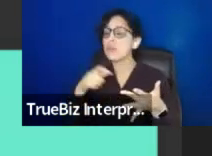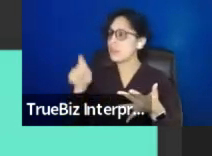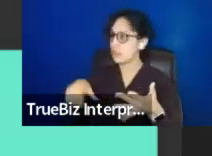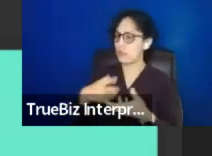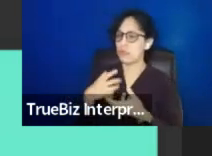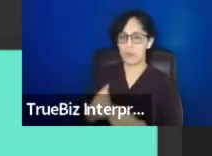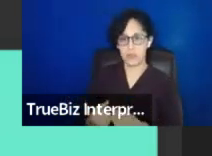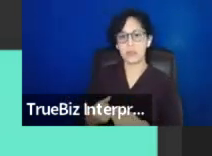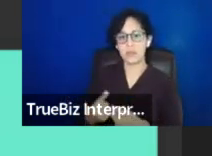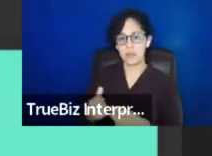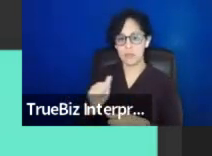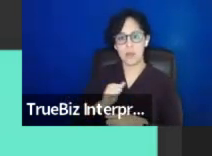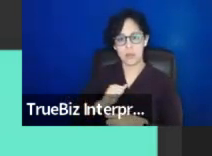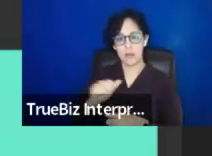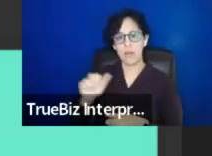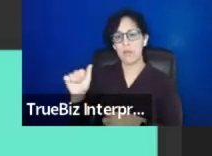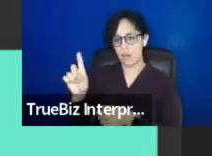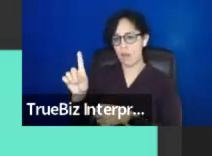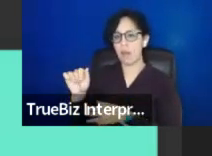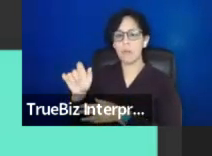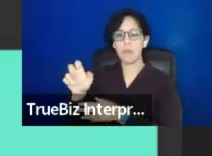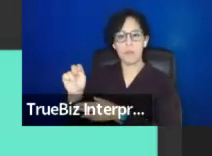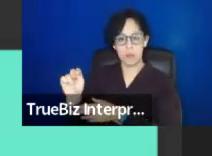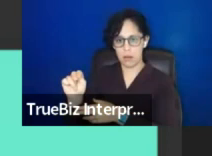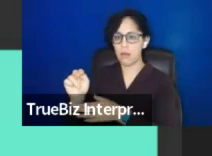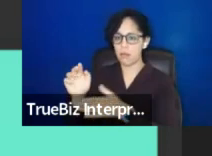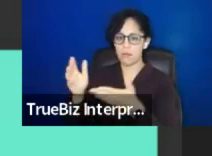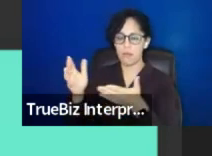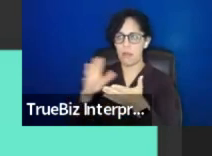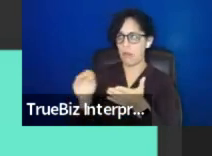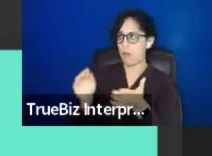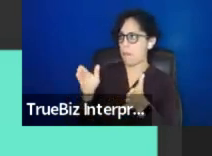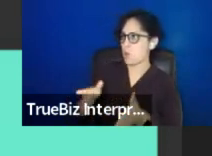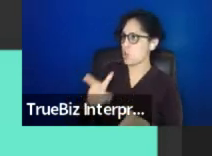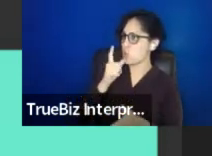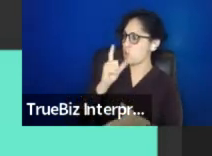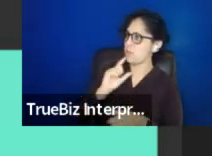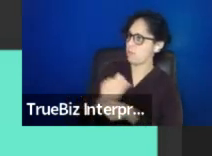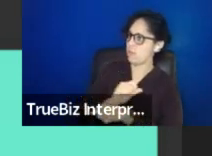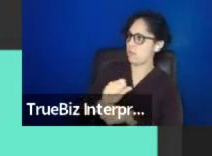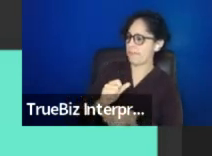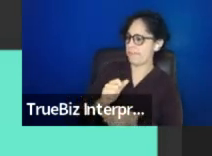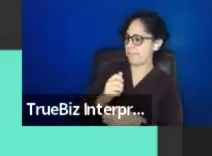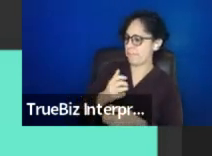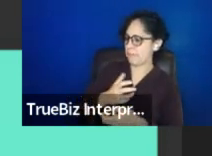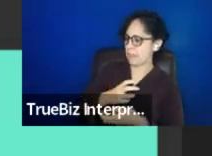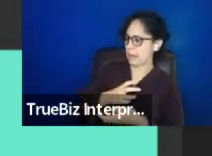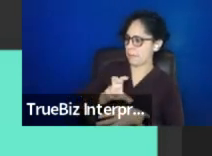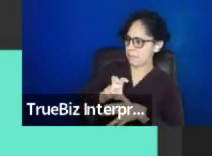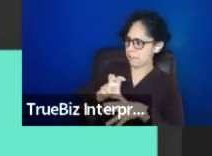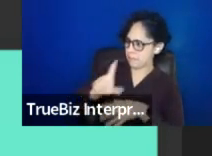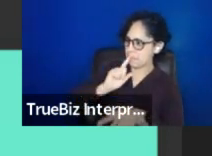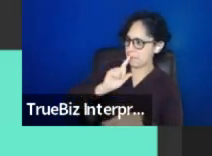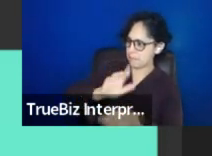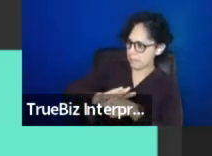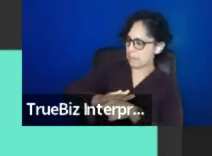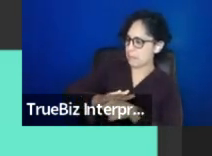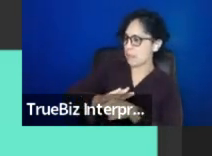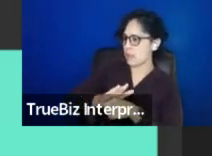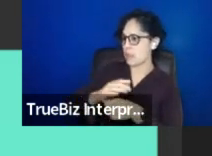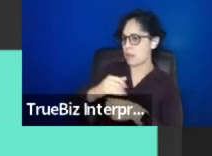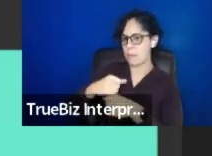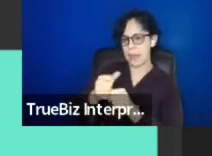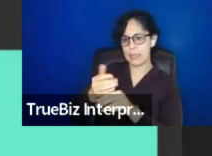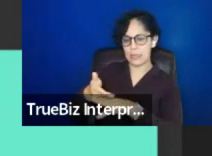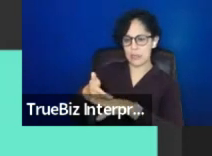arts administrator and as a person who is very invested in making